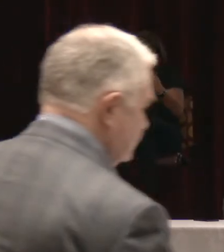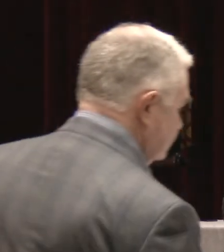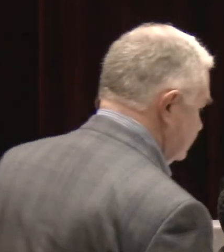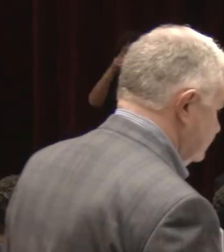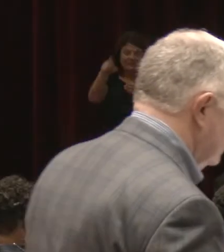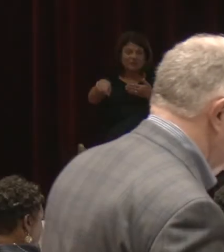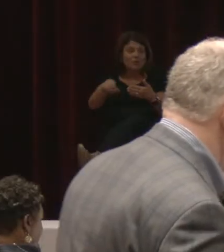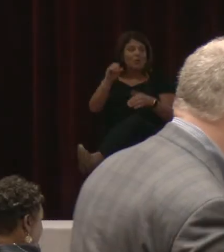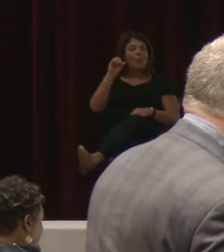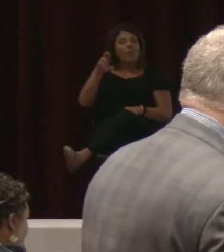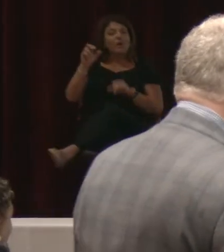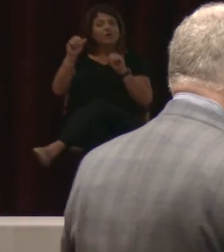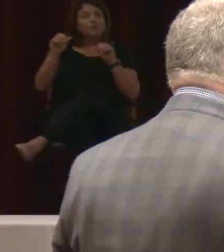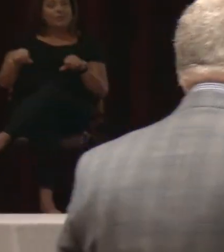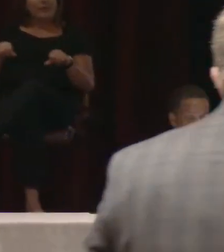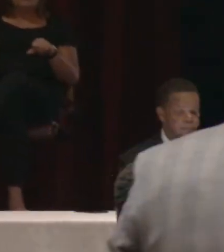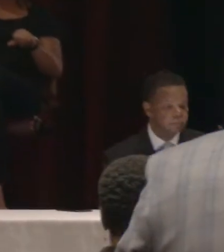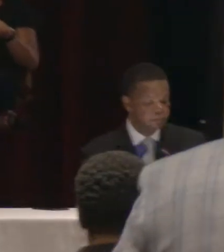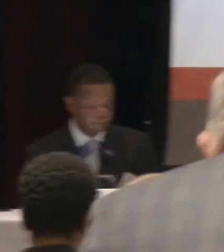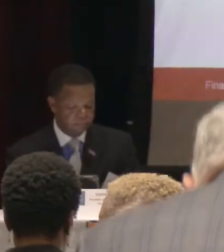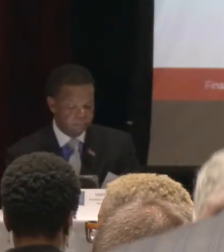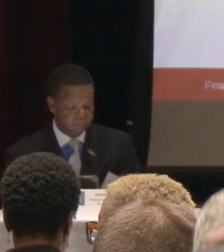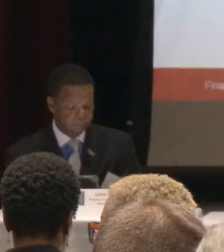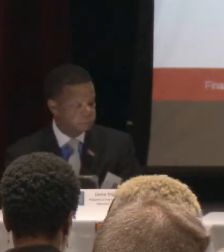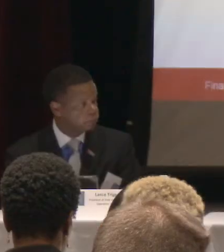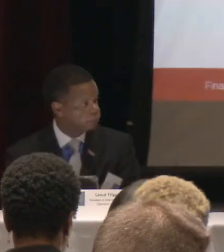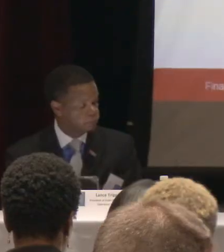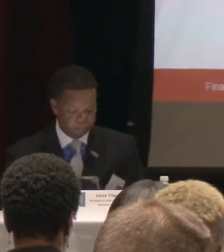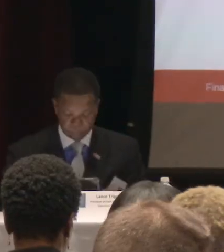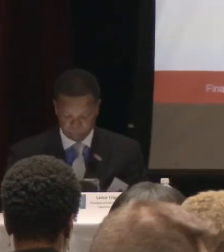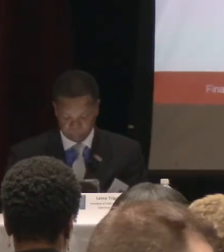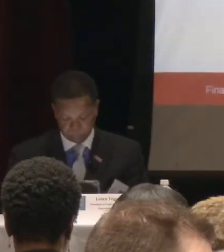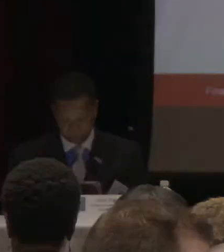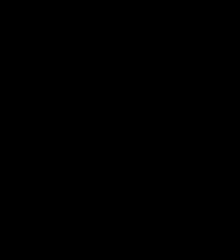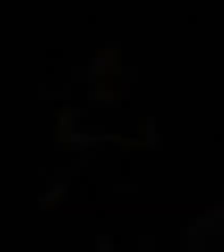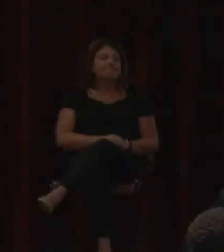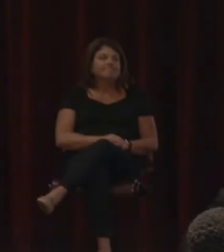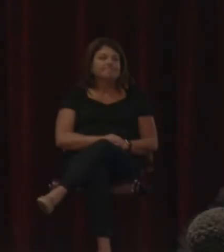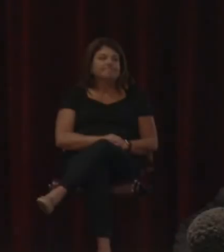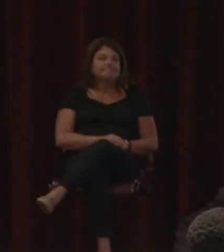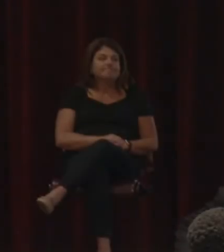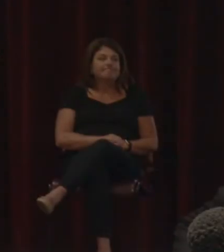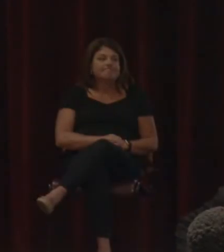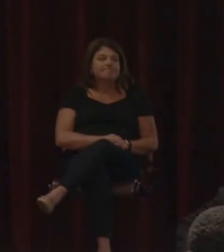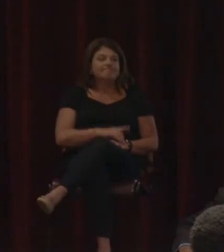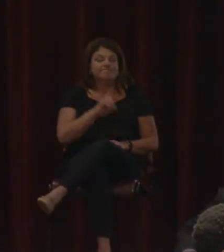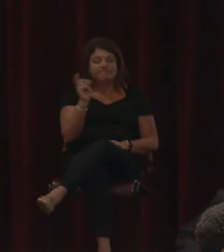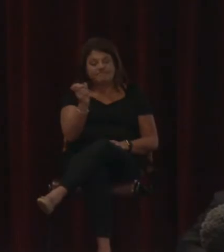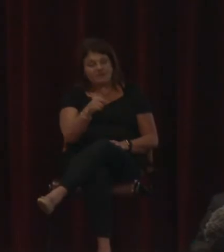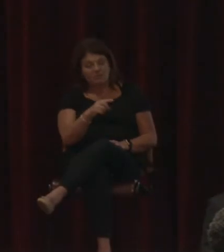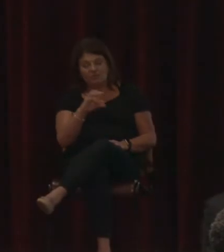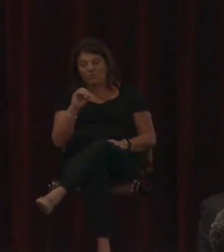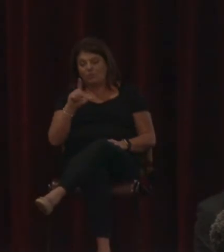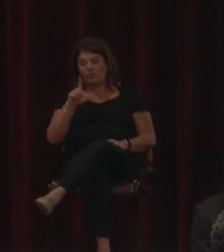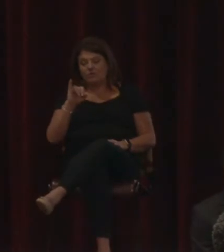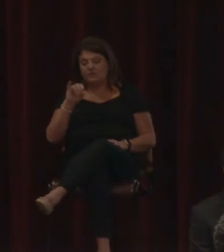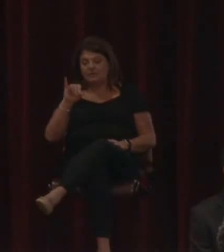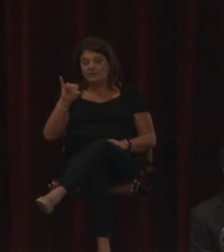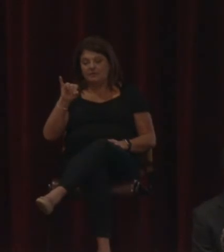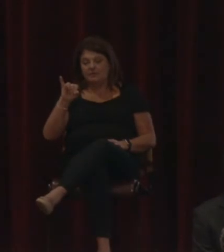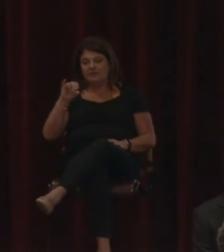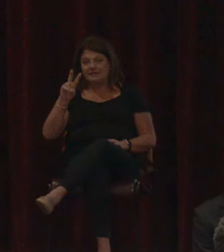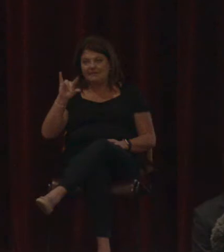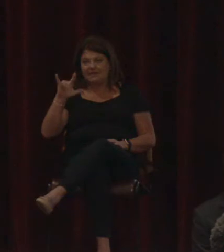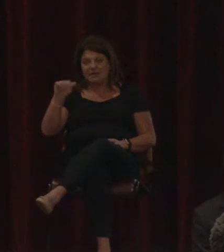for you to get it. Or you can download it and save it to your computer or print it. But it's available to everyone. This question's for Olivia. You guys, you're doing